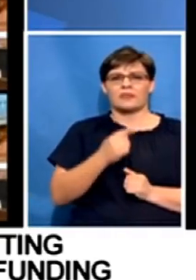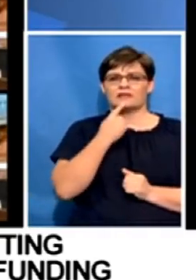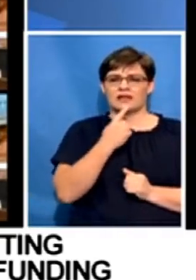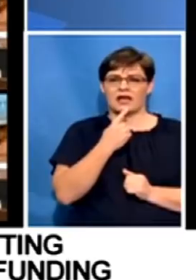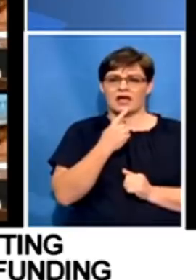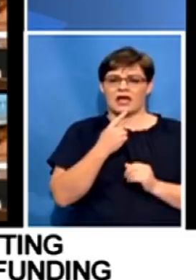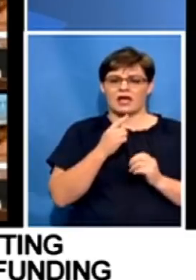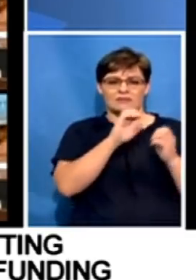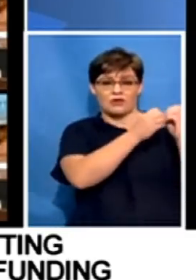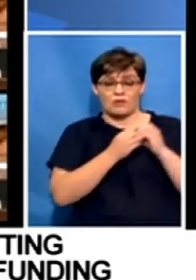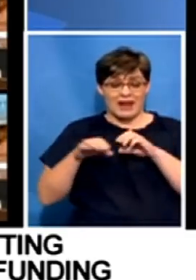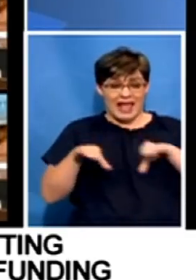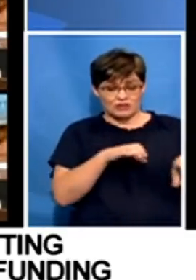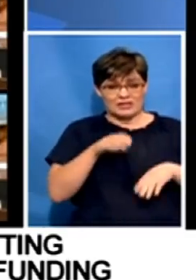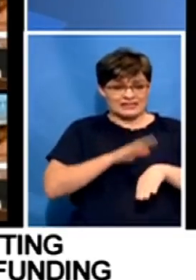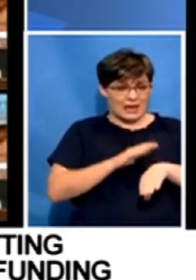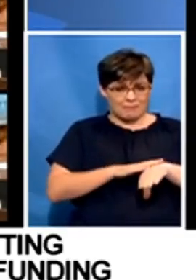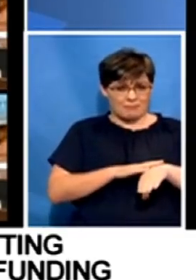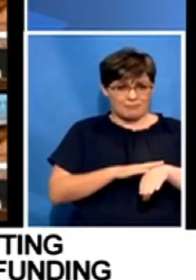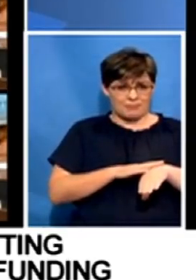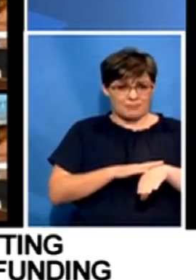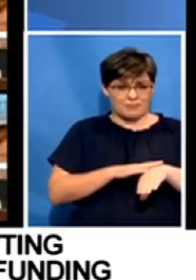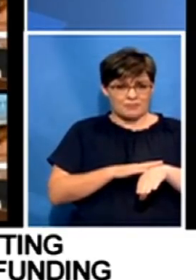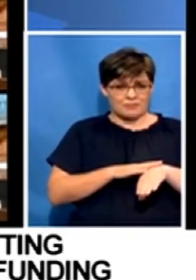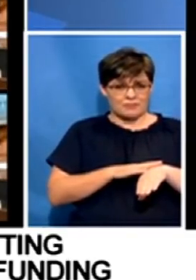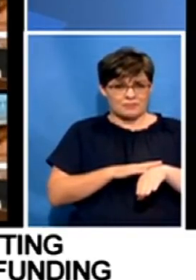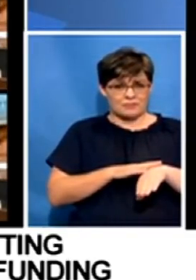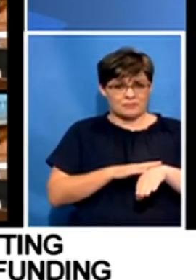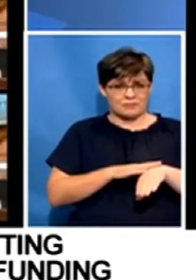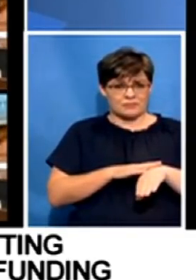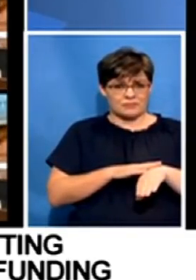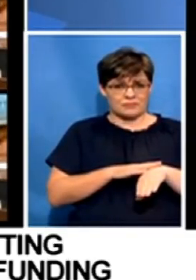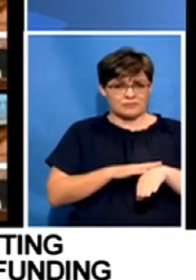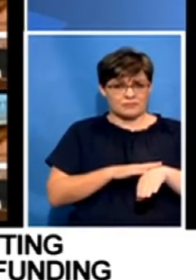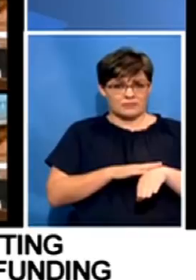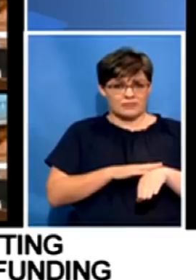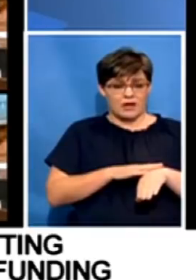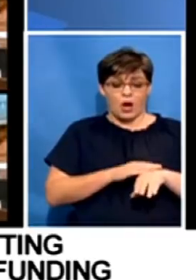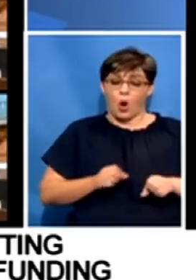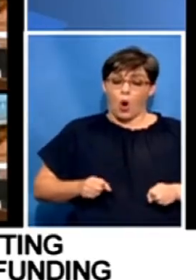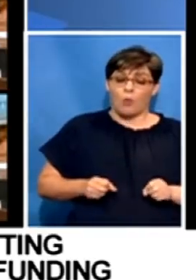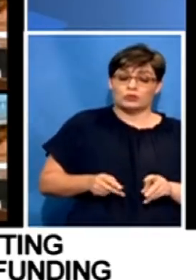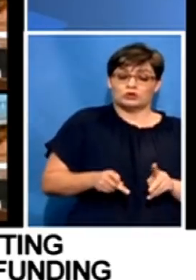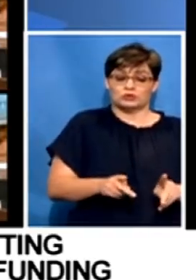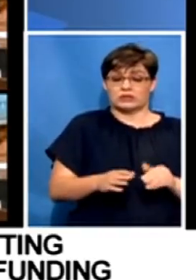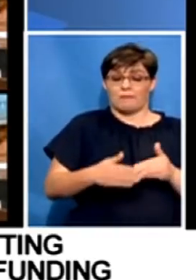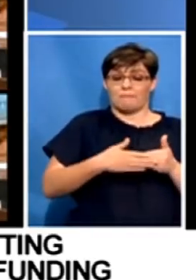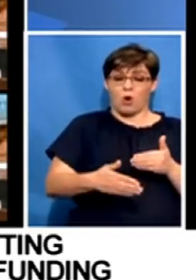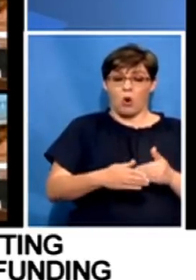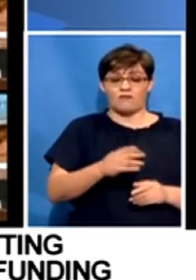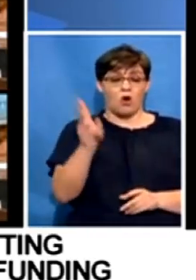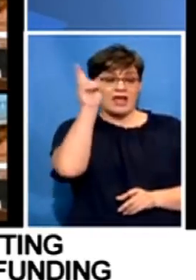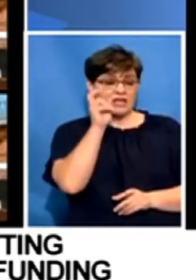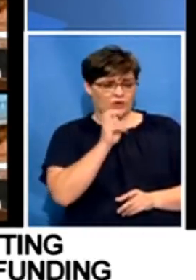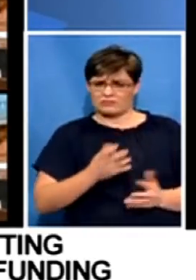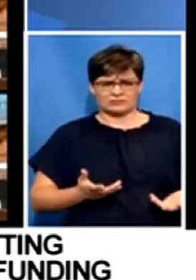need for another opportunity for a hearing, that to me sounds like a retrograde